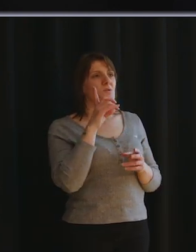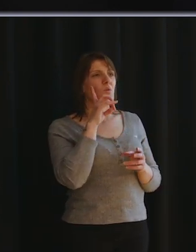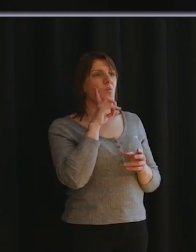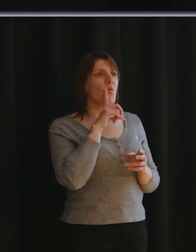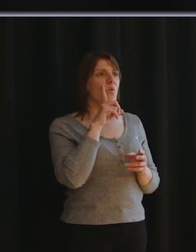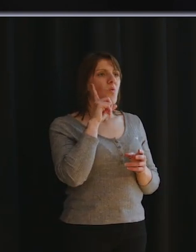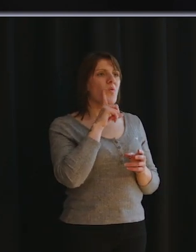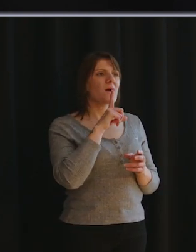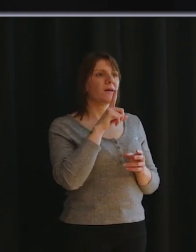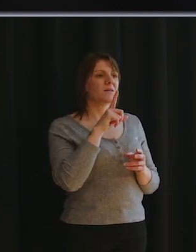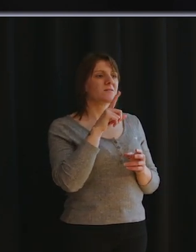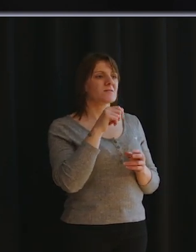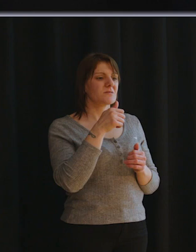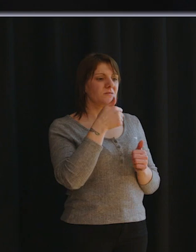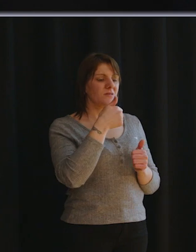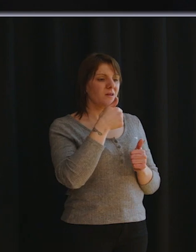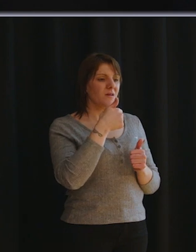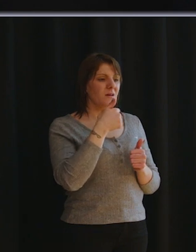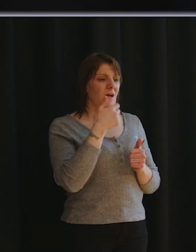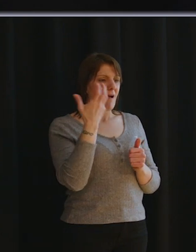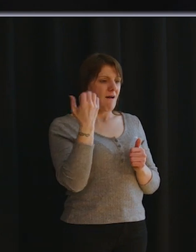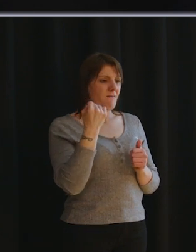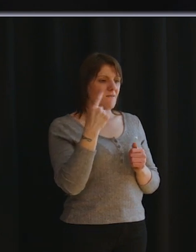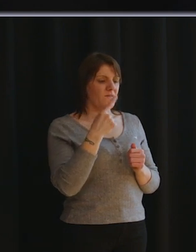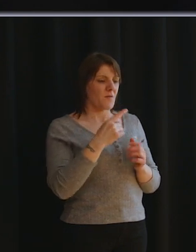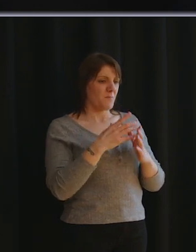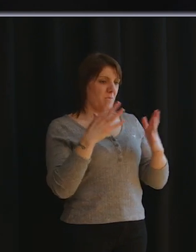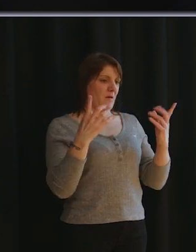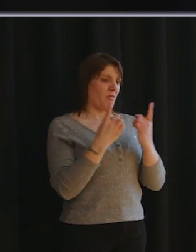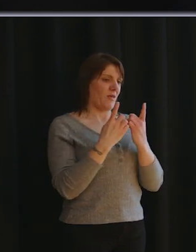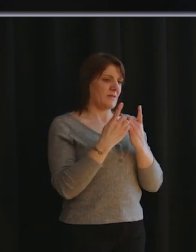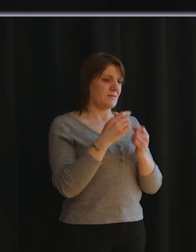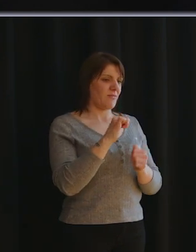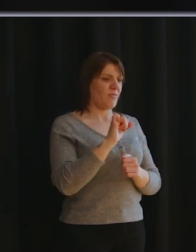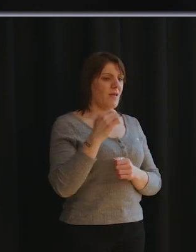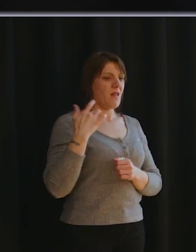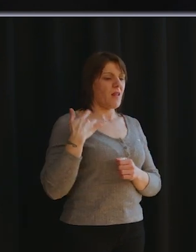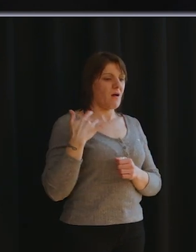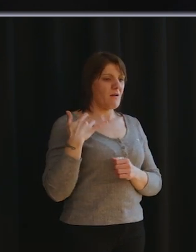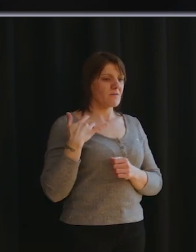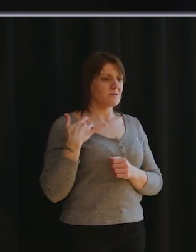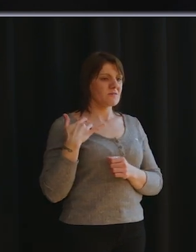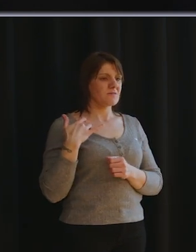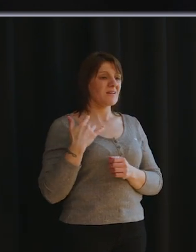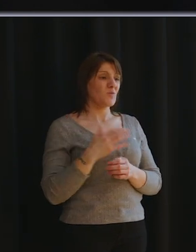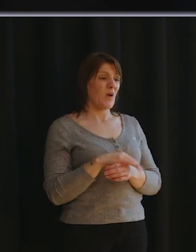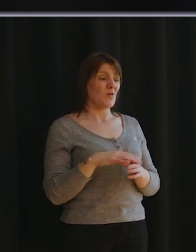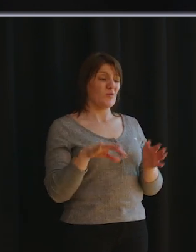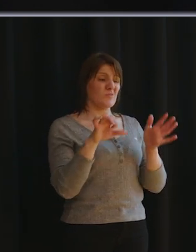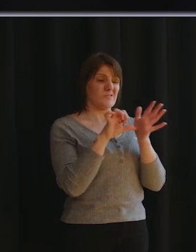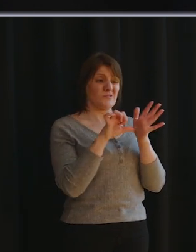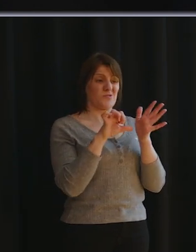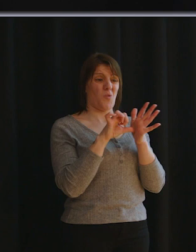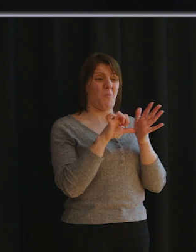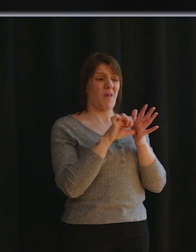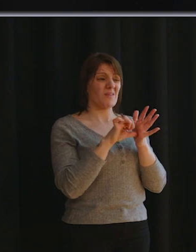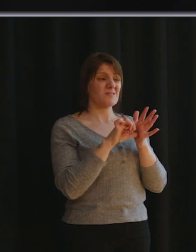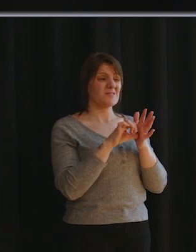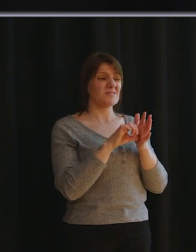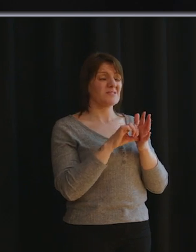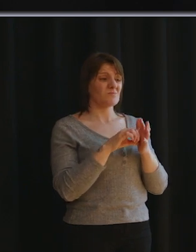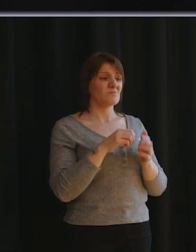for huge aspects of their lives, and that's where it's quite a complex issue.